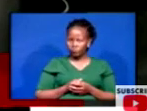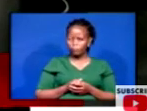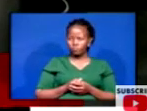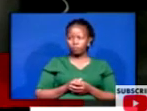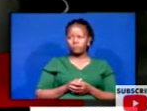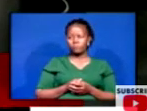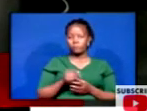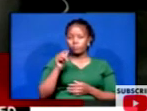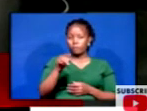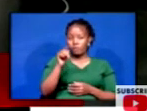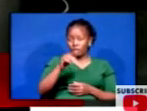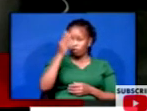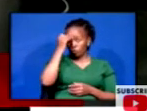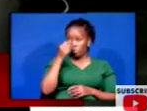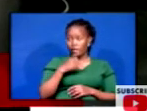that's why you heard me say